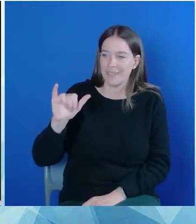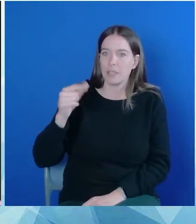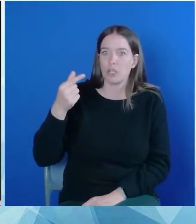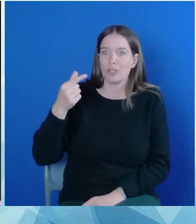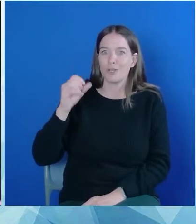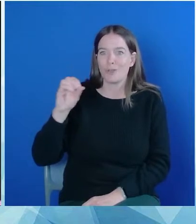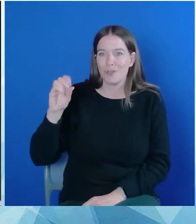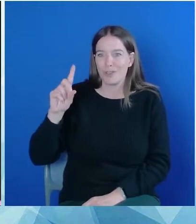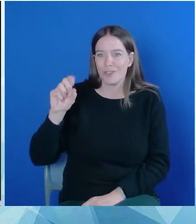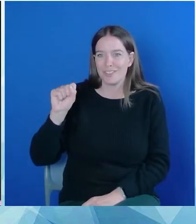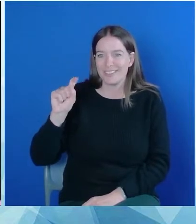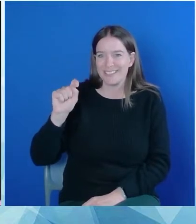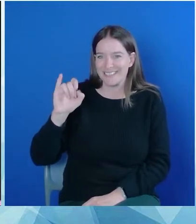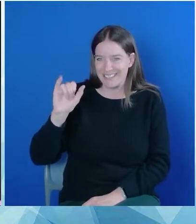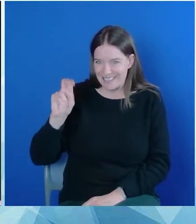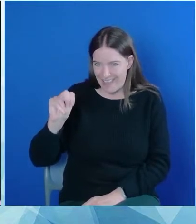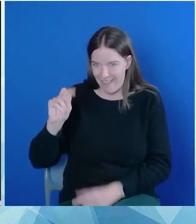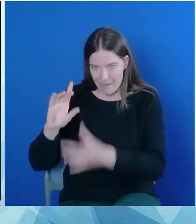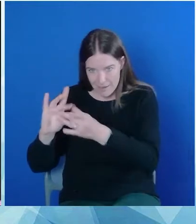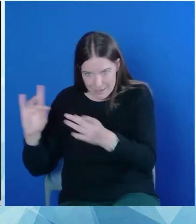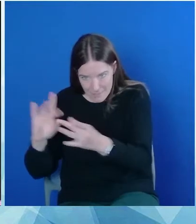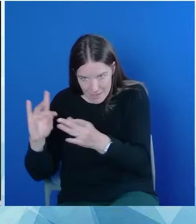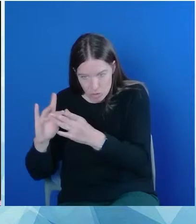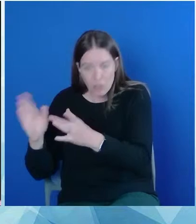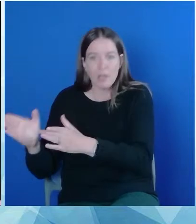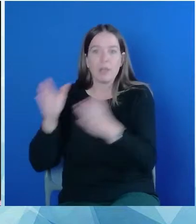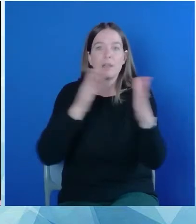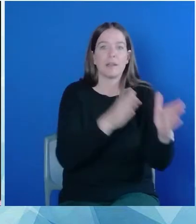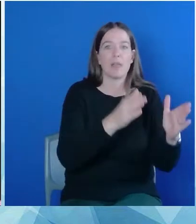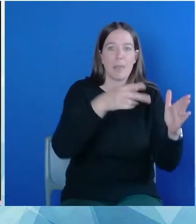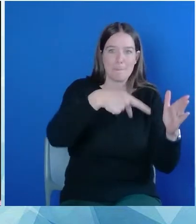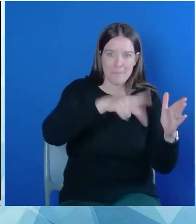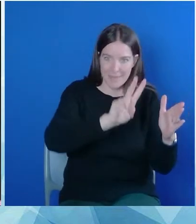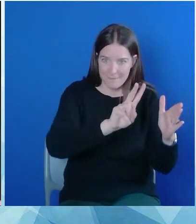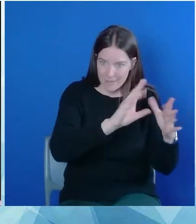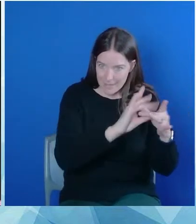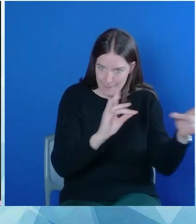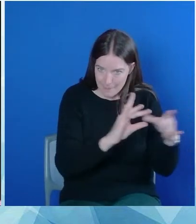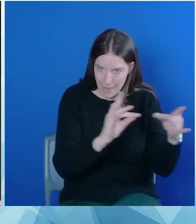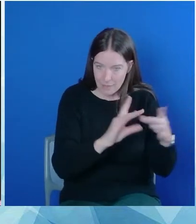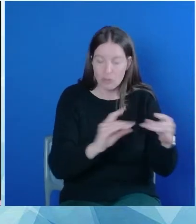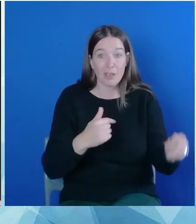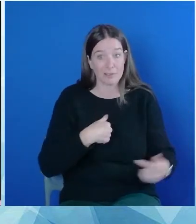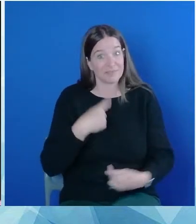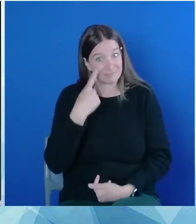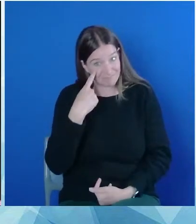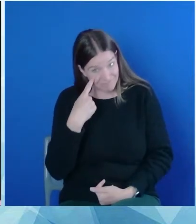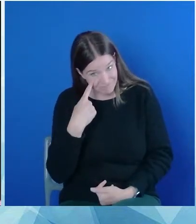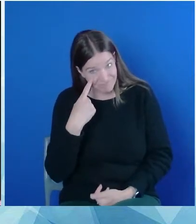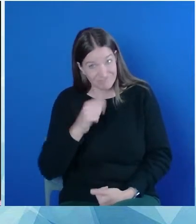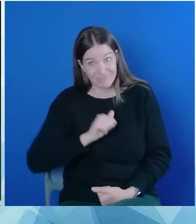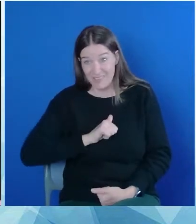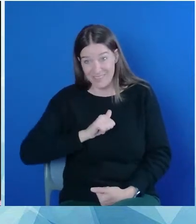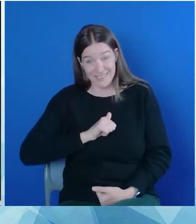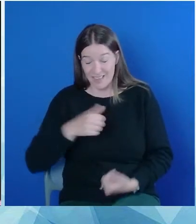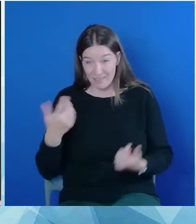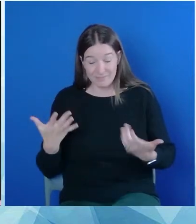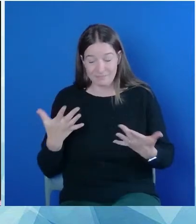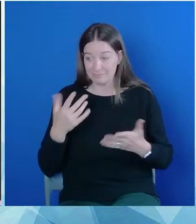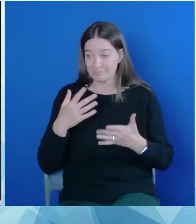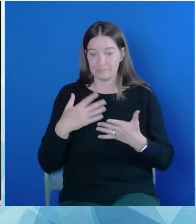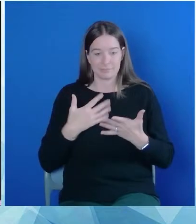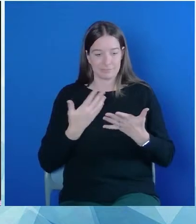and also PV, and I have seen for my own self, the